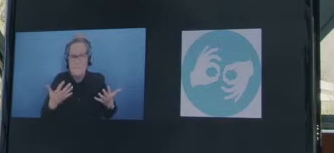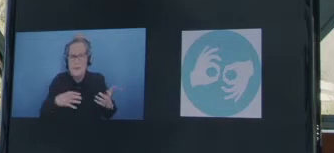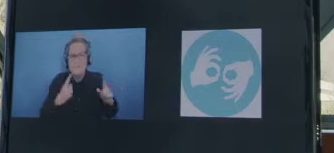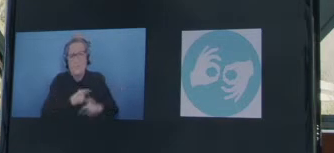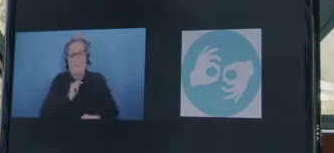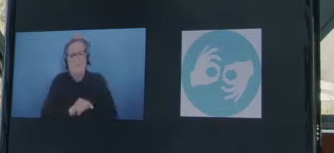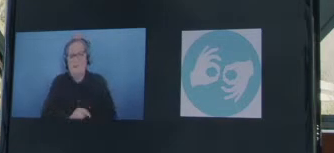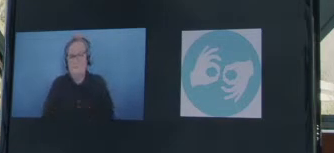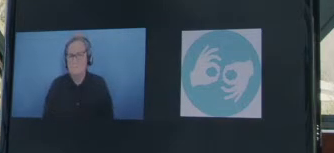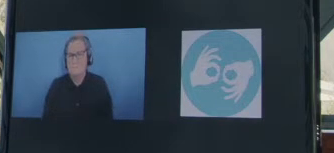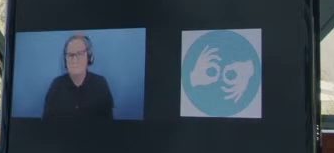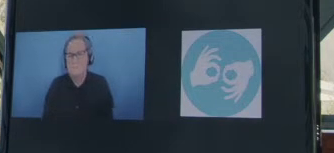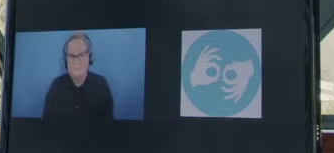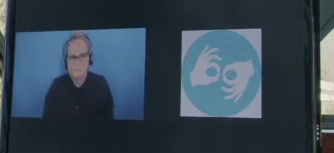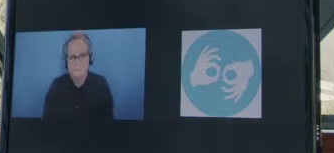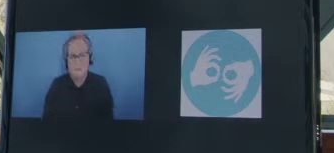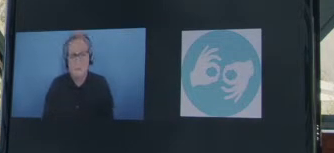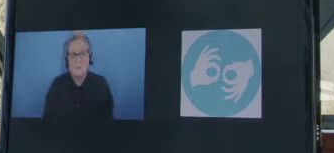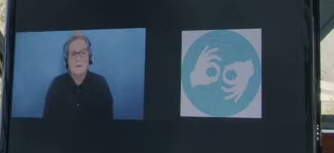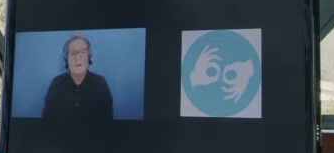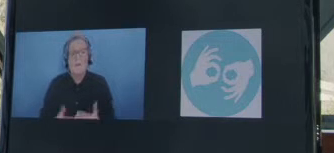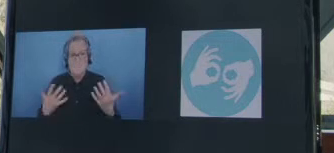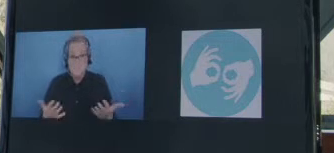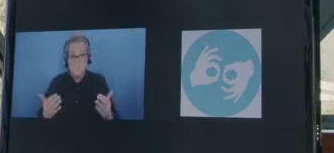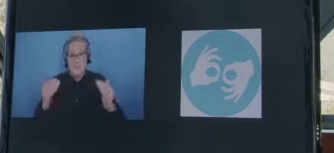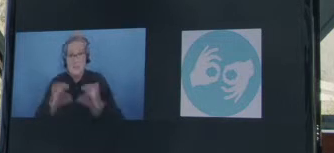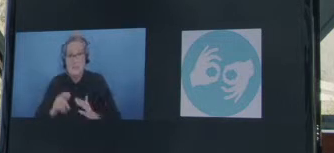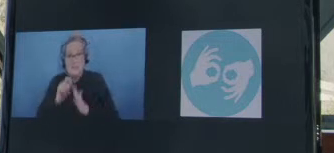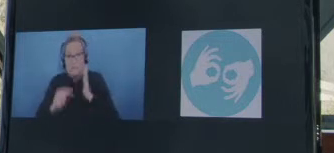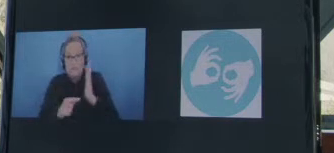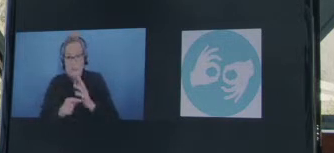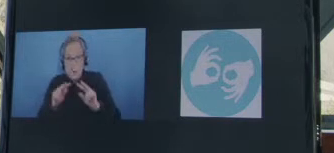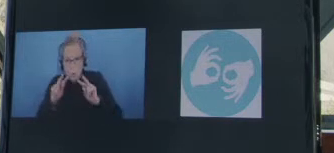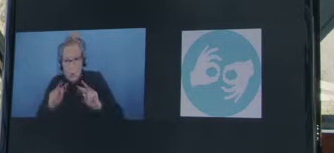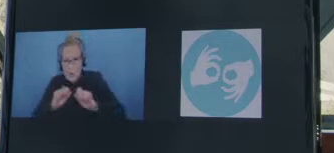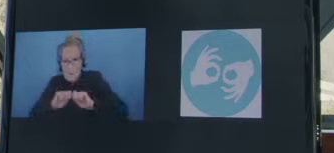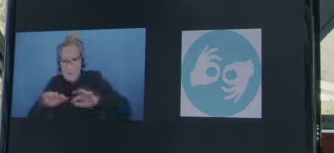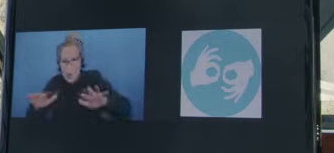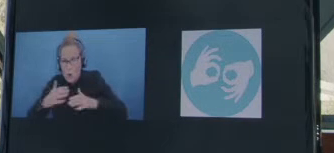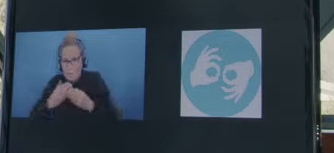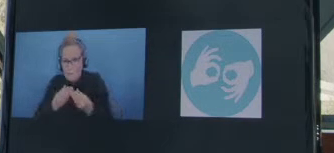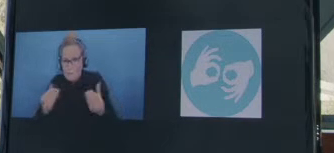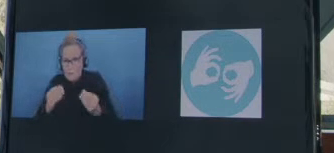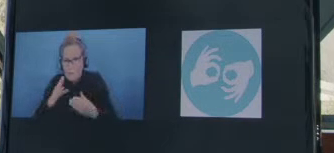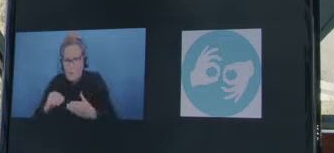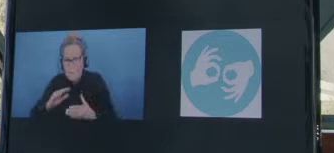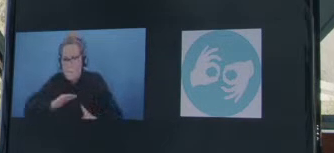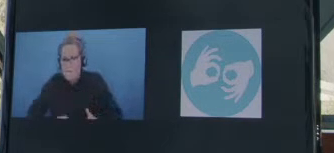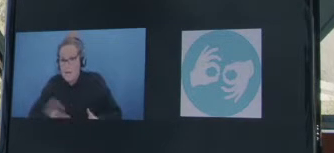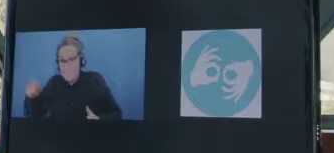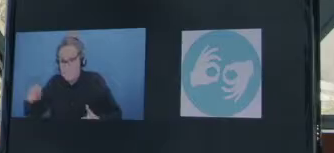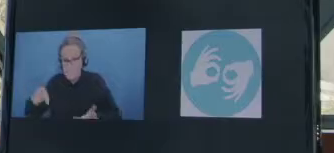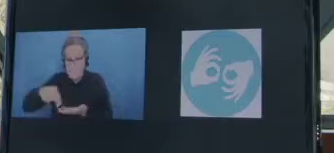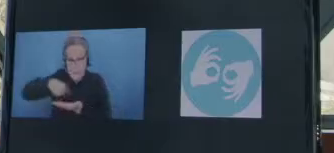The second project is really looking at the flow of material from our farms and our plates into the